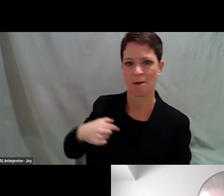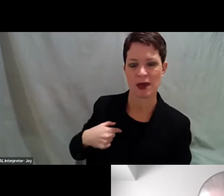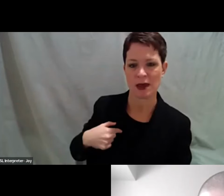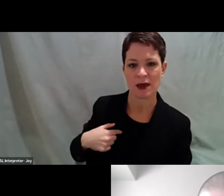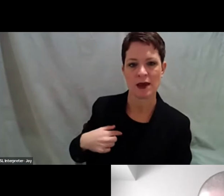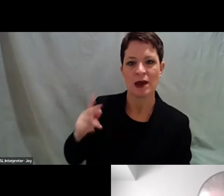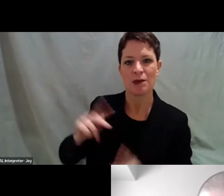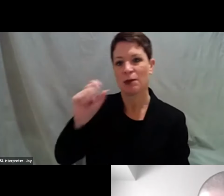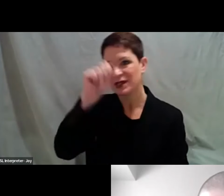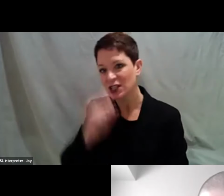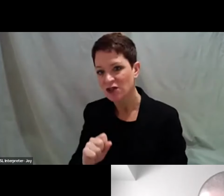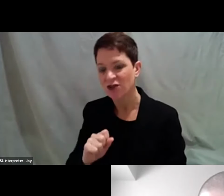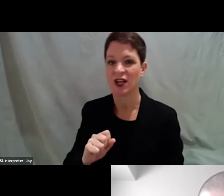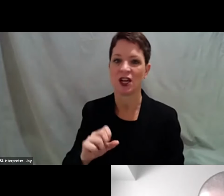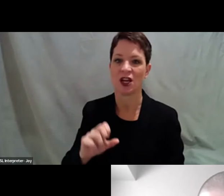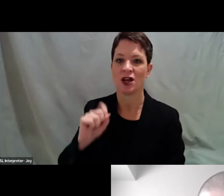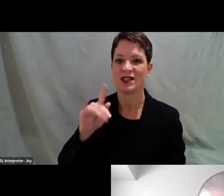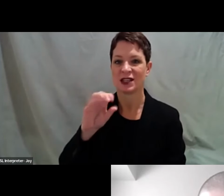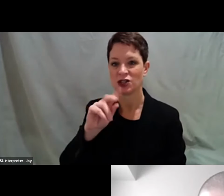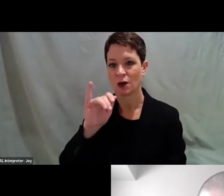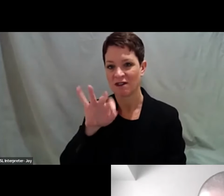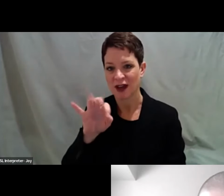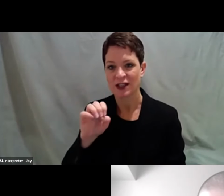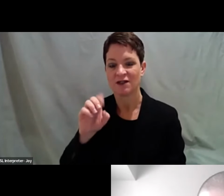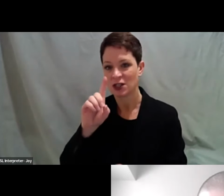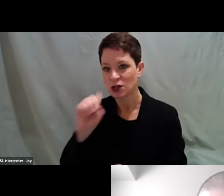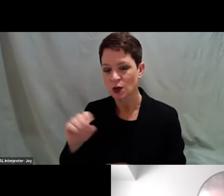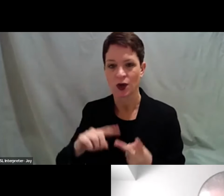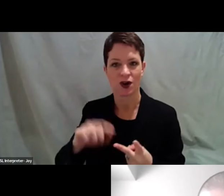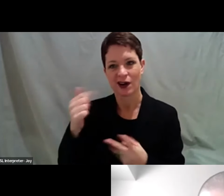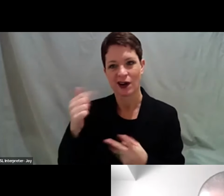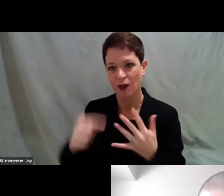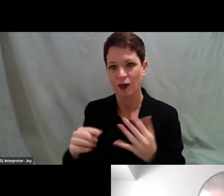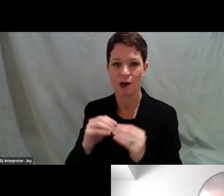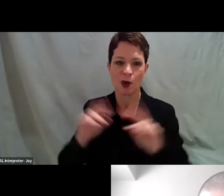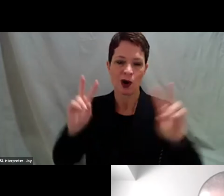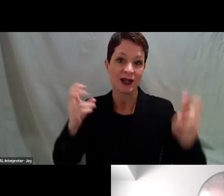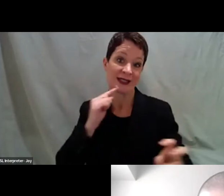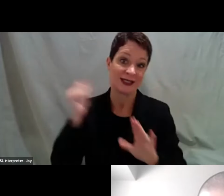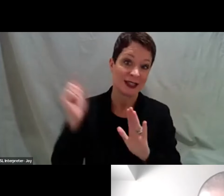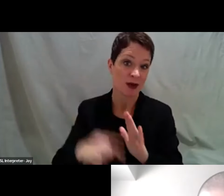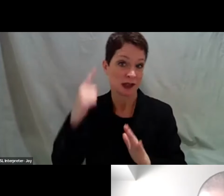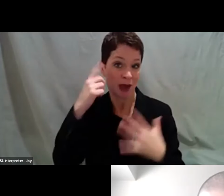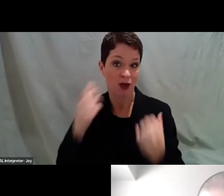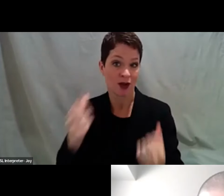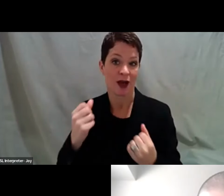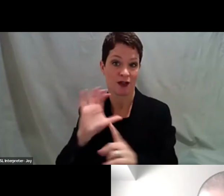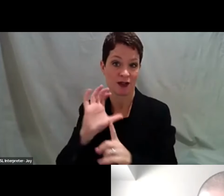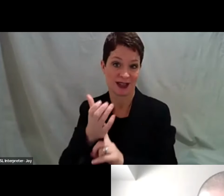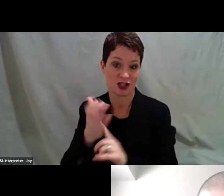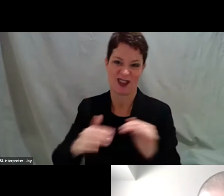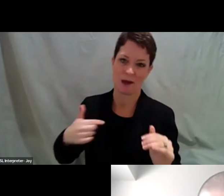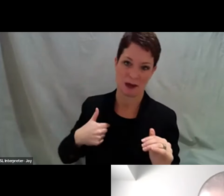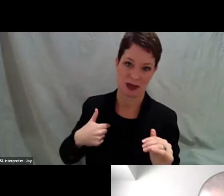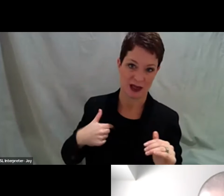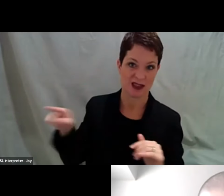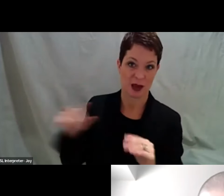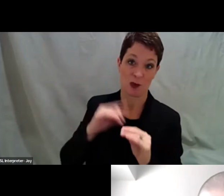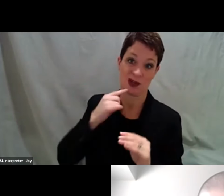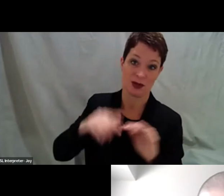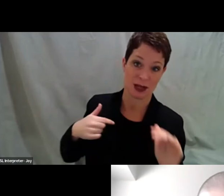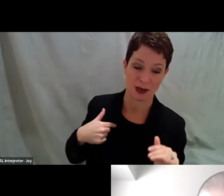had schizophrenia or schizoaffective disorder, or other more quote unquote serious mental health conditions. And so